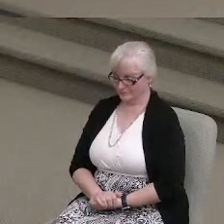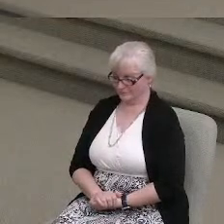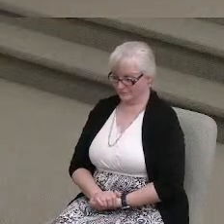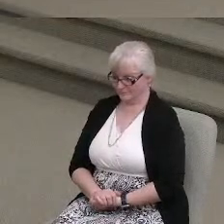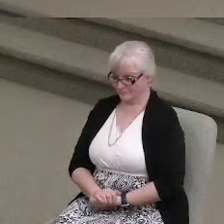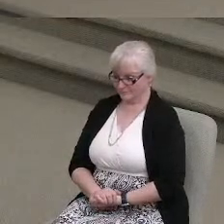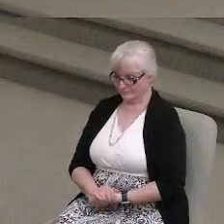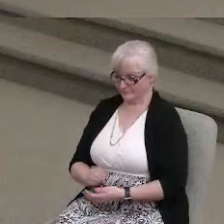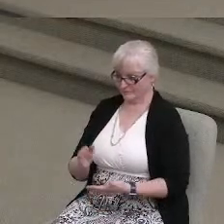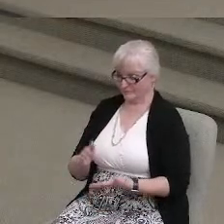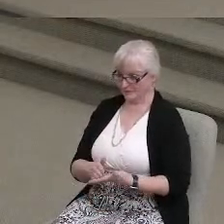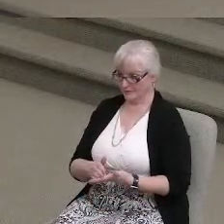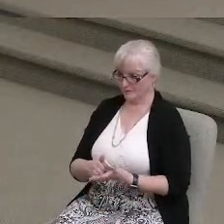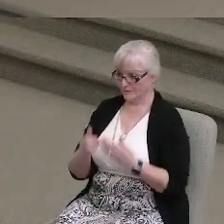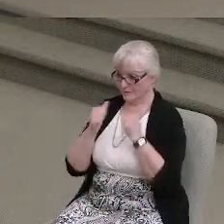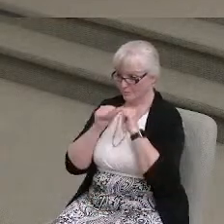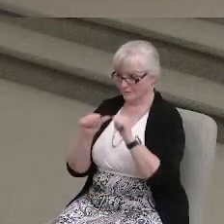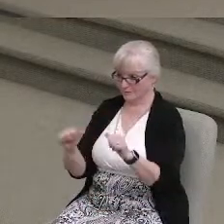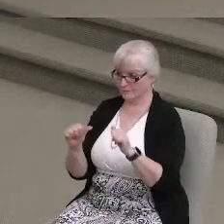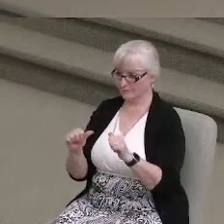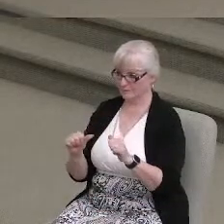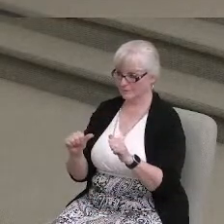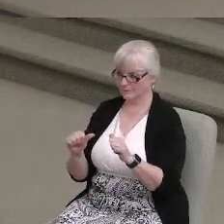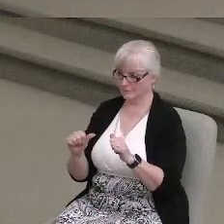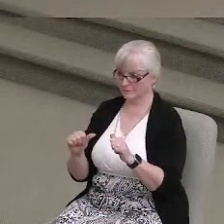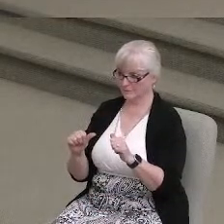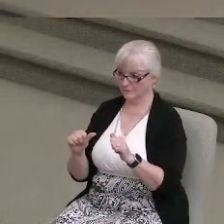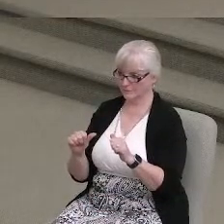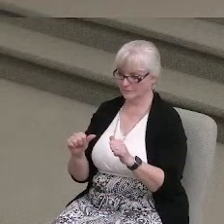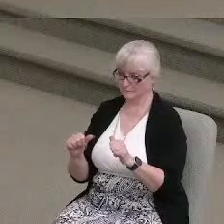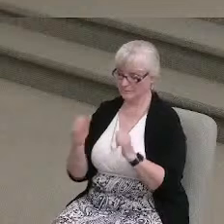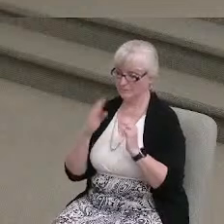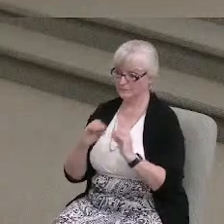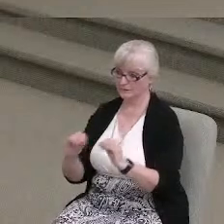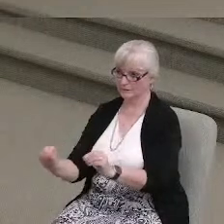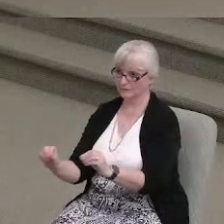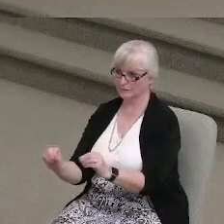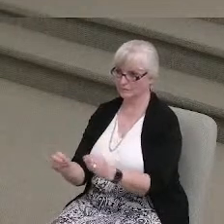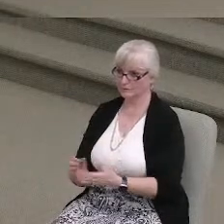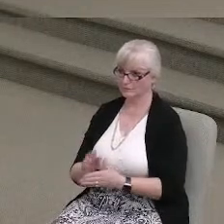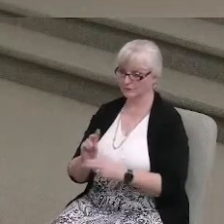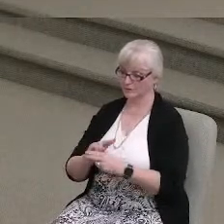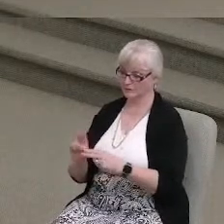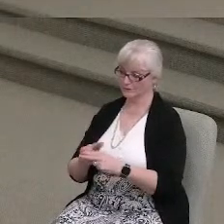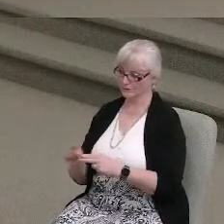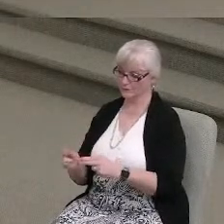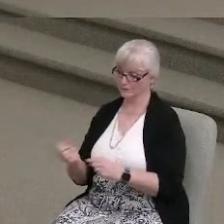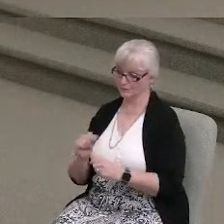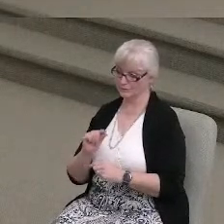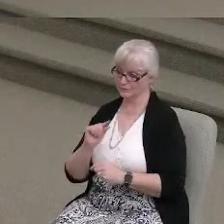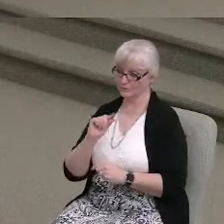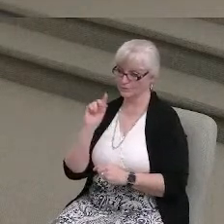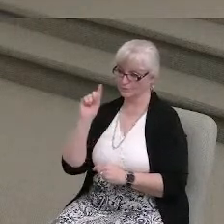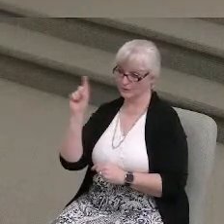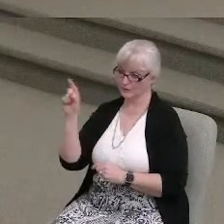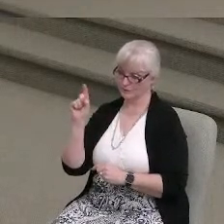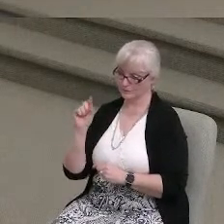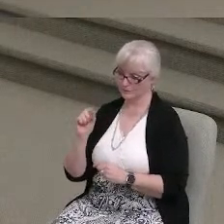may the blessings that are given today be used in a way that you see fit. May we be given